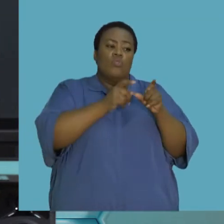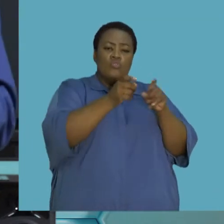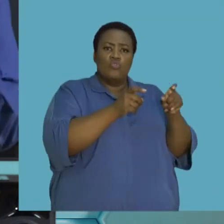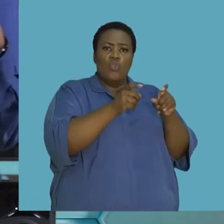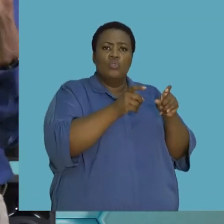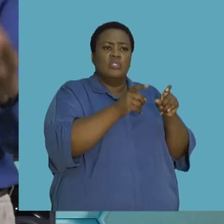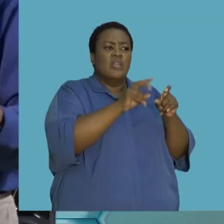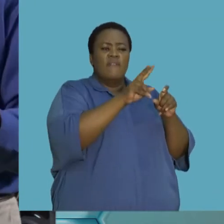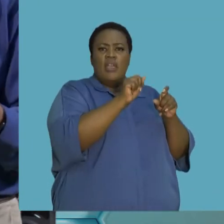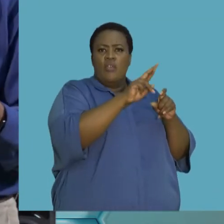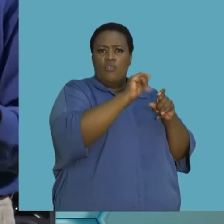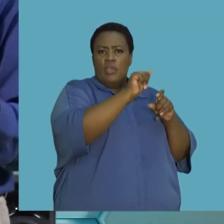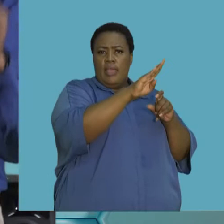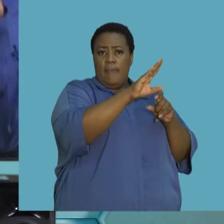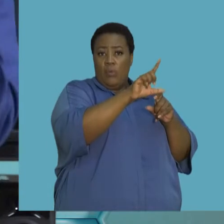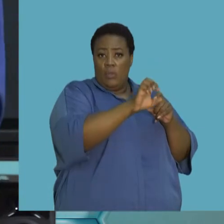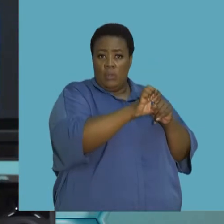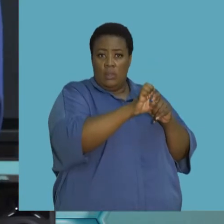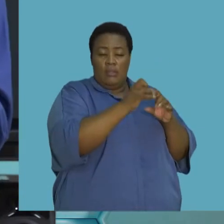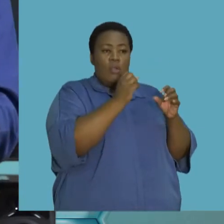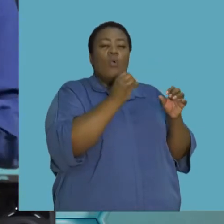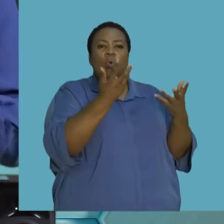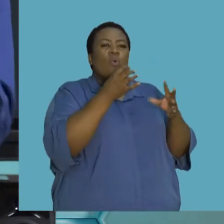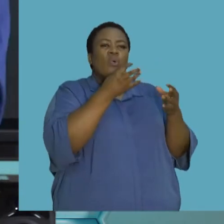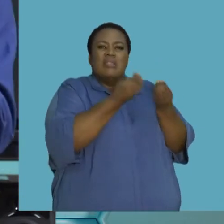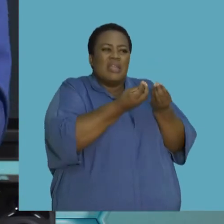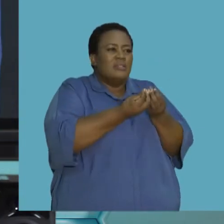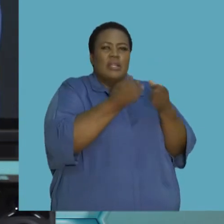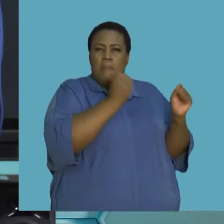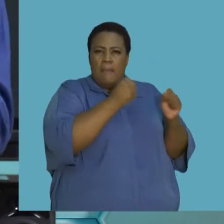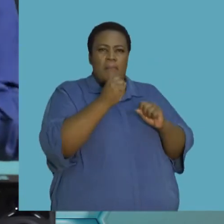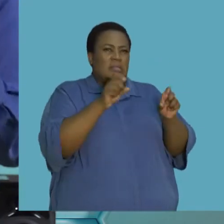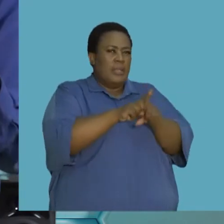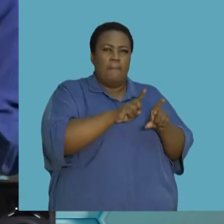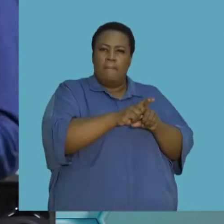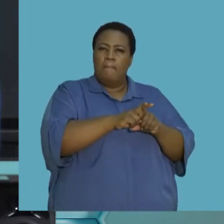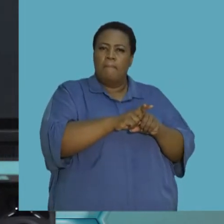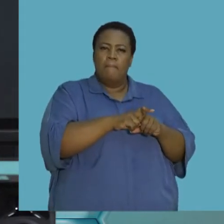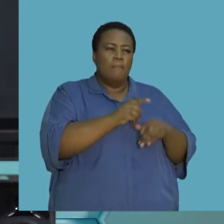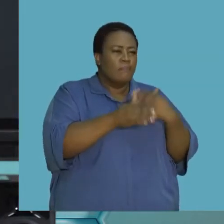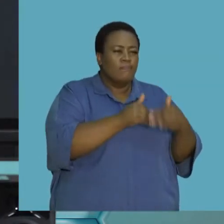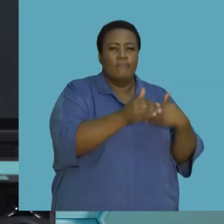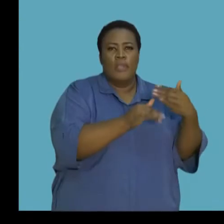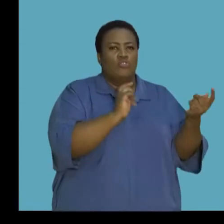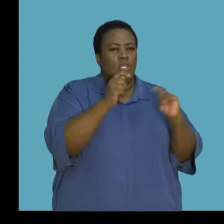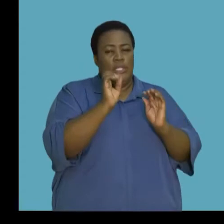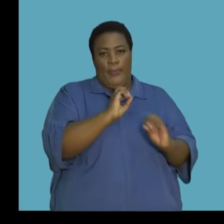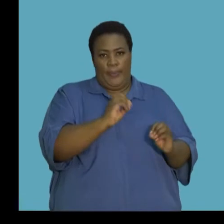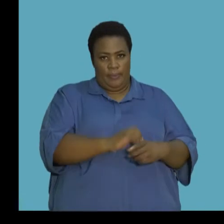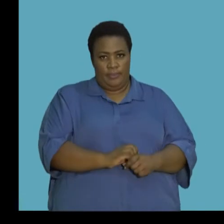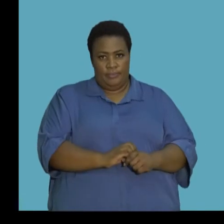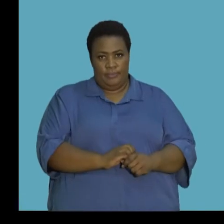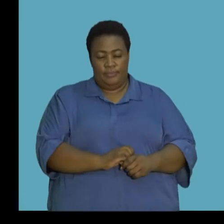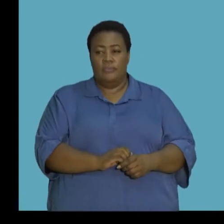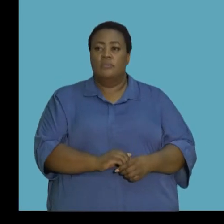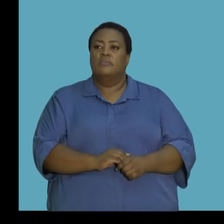textbooks, some teachers refer to that as your fixed variables, things that are kept constant. Okay, cool.